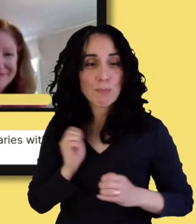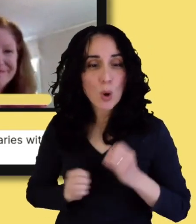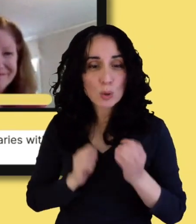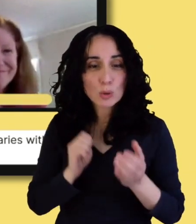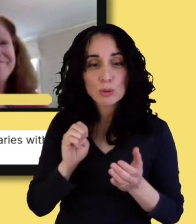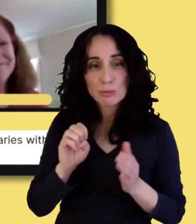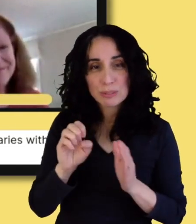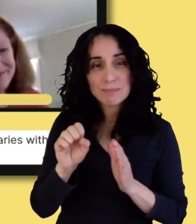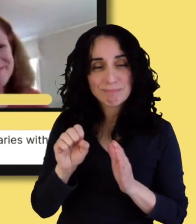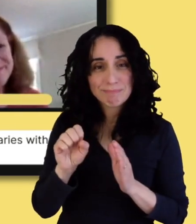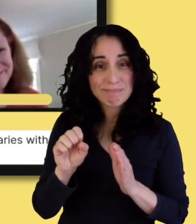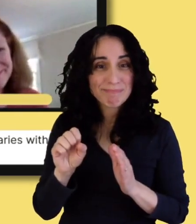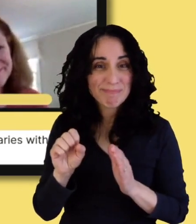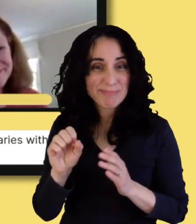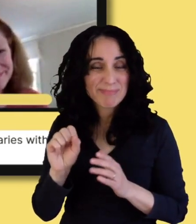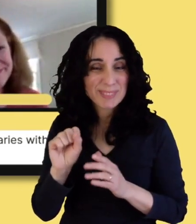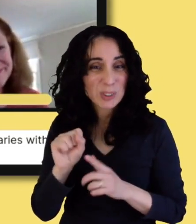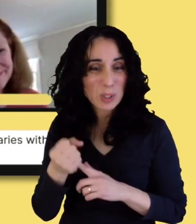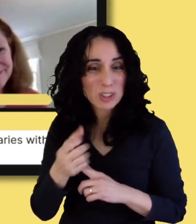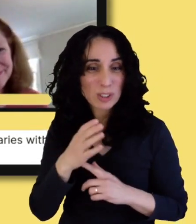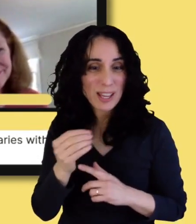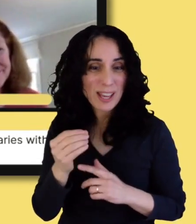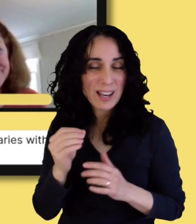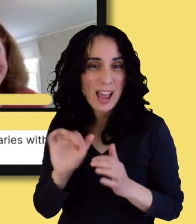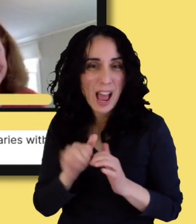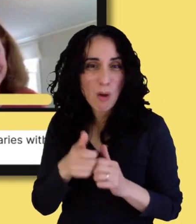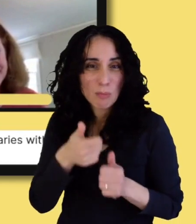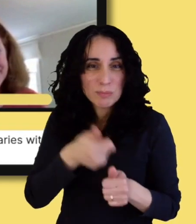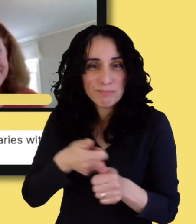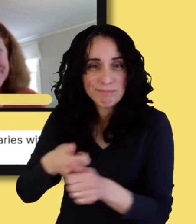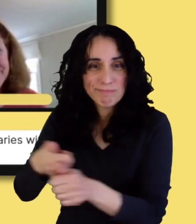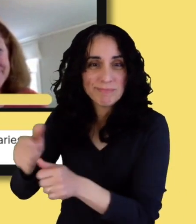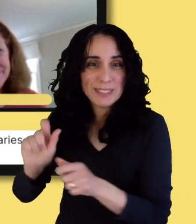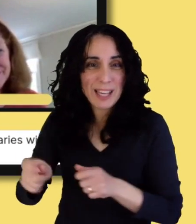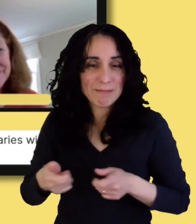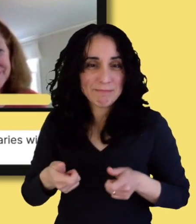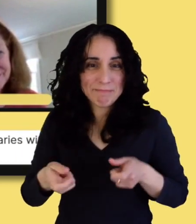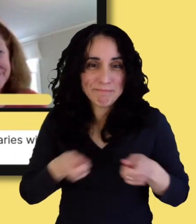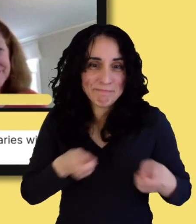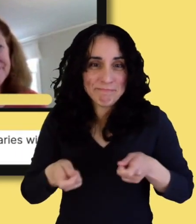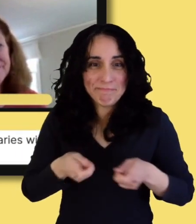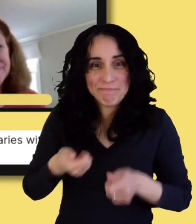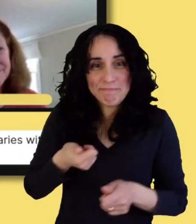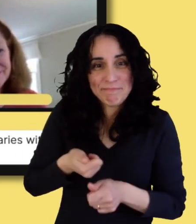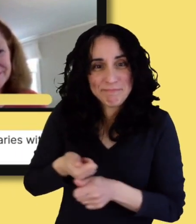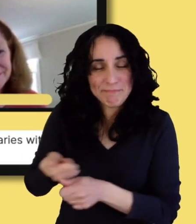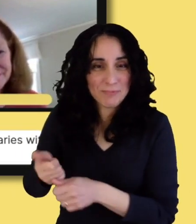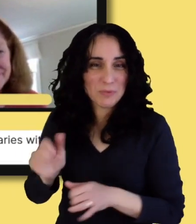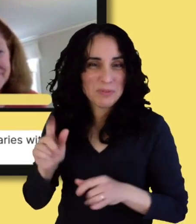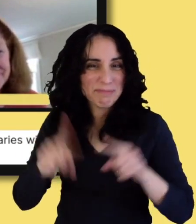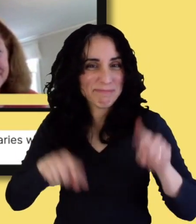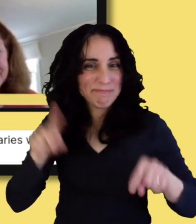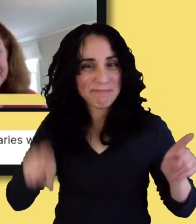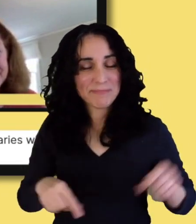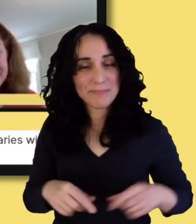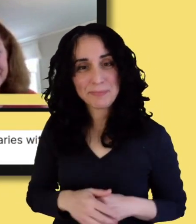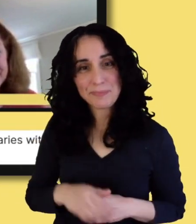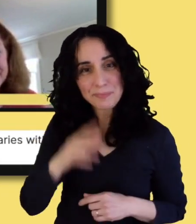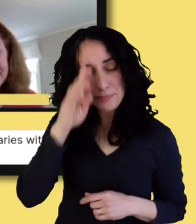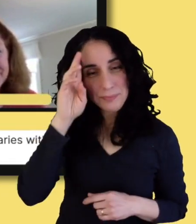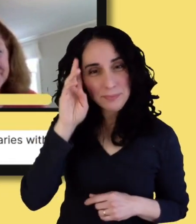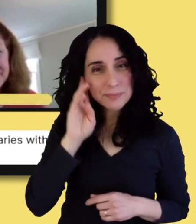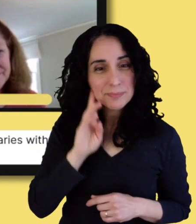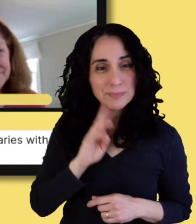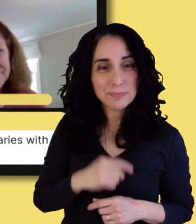you just said, actually. And I think that seeing a lot of teachers here